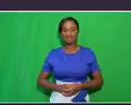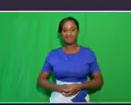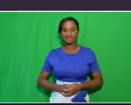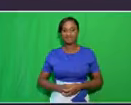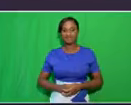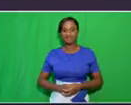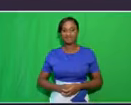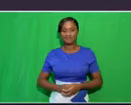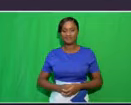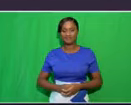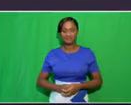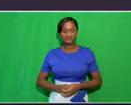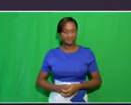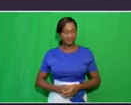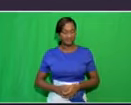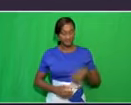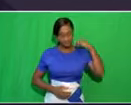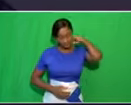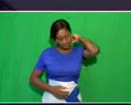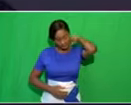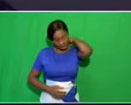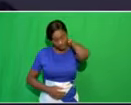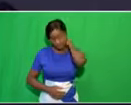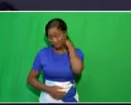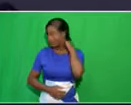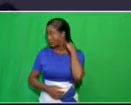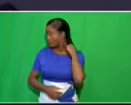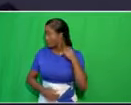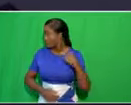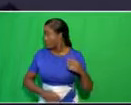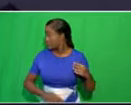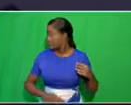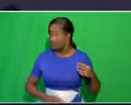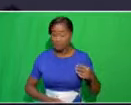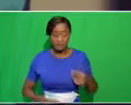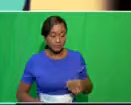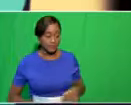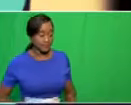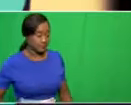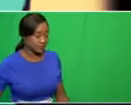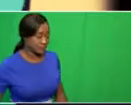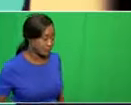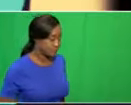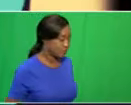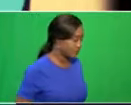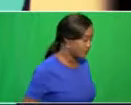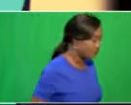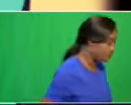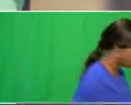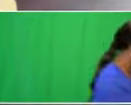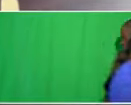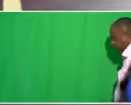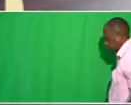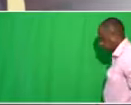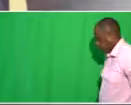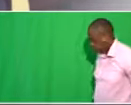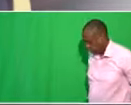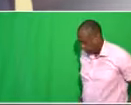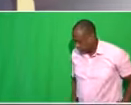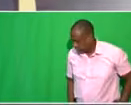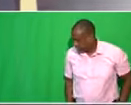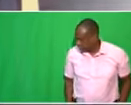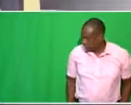Mommy? Yes? I'm scared. It's okay. Just keep your mask on and wash your hands as often as possible. Remember how